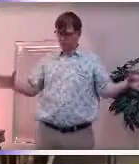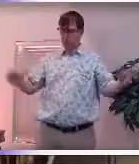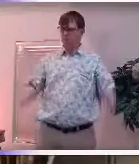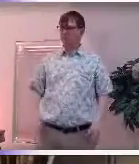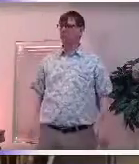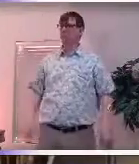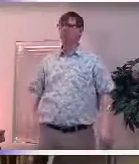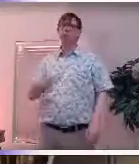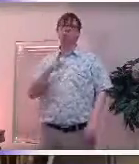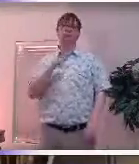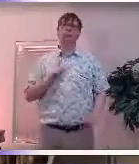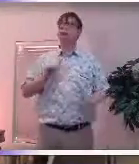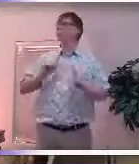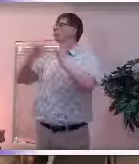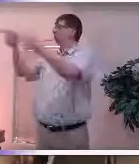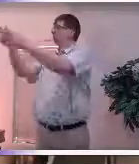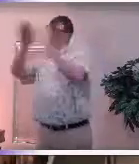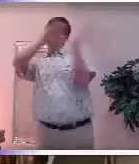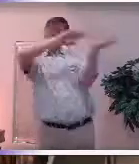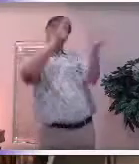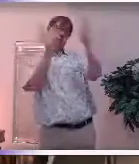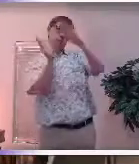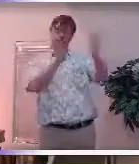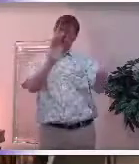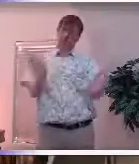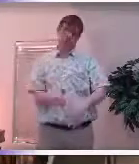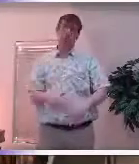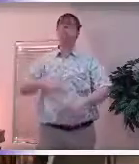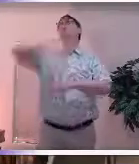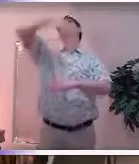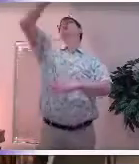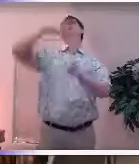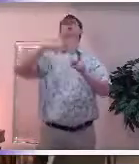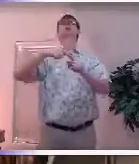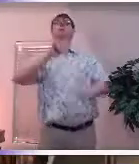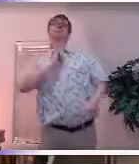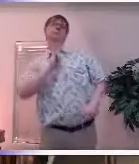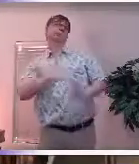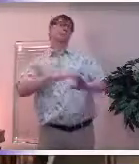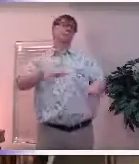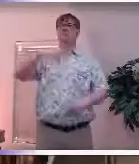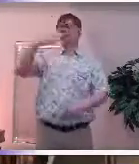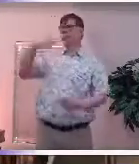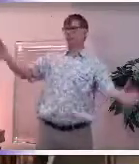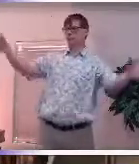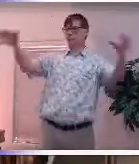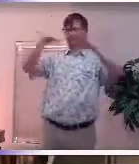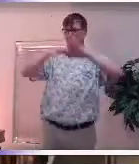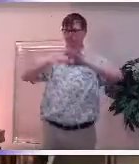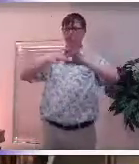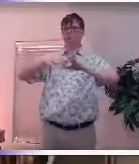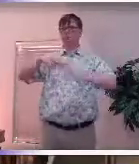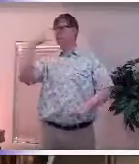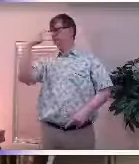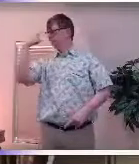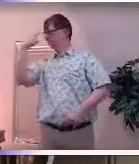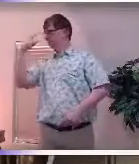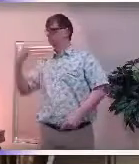Go figure. You know, there's more to me, more to you than meets the eye.